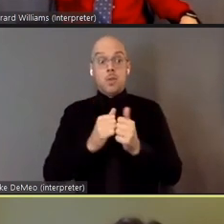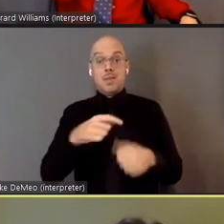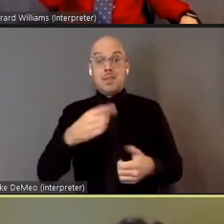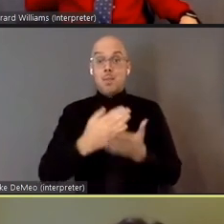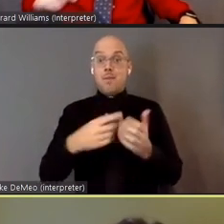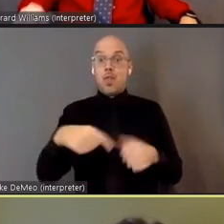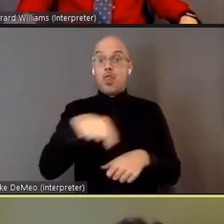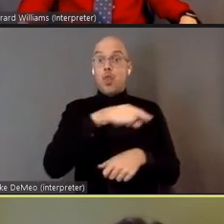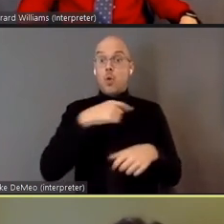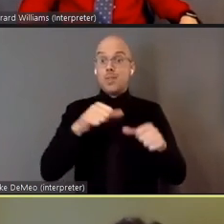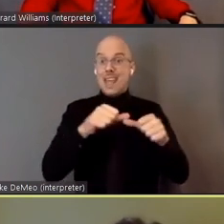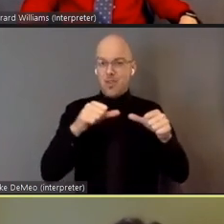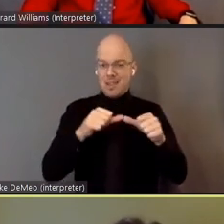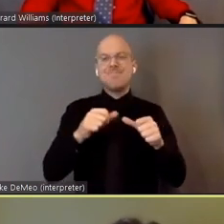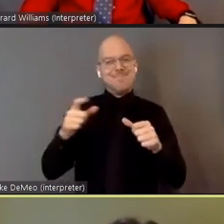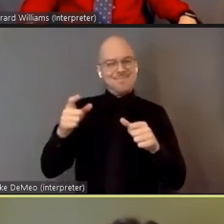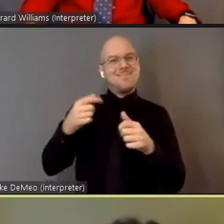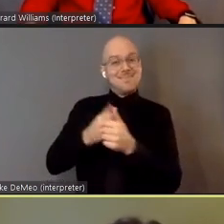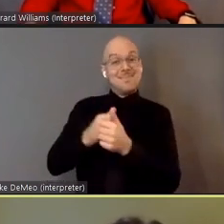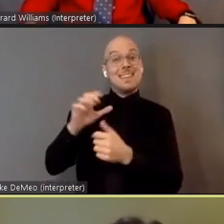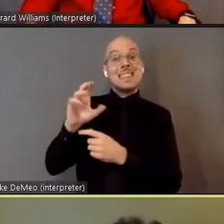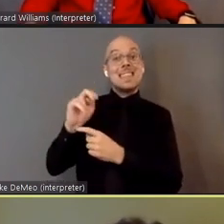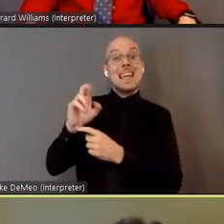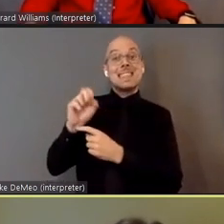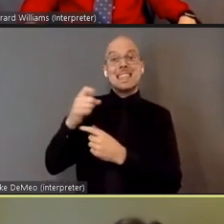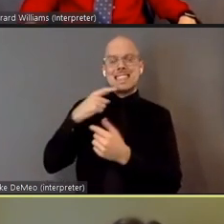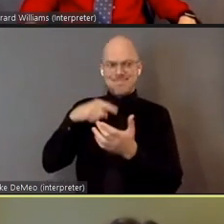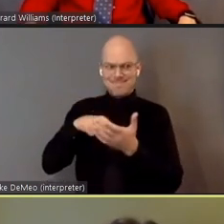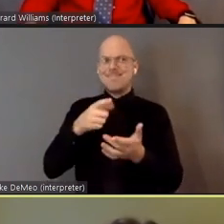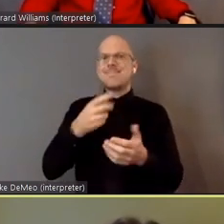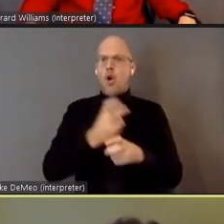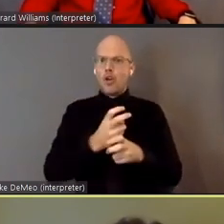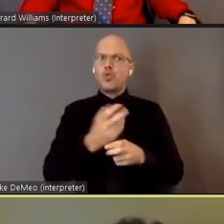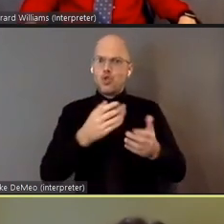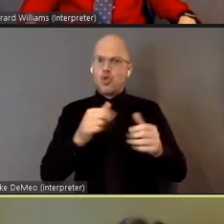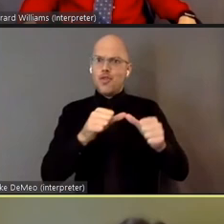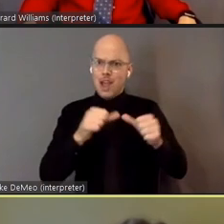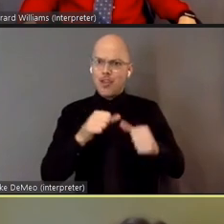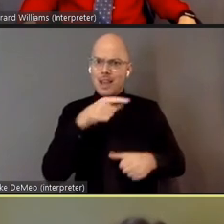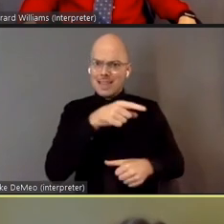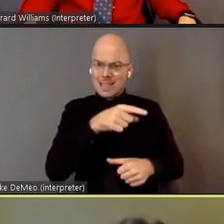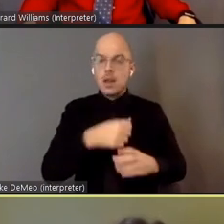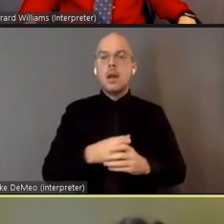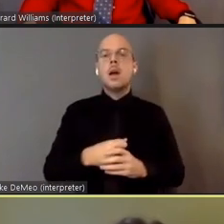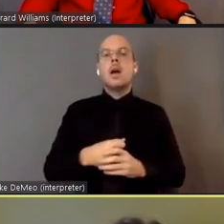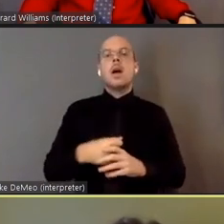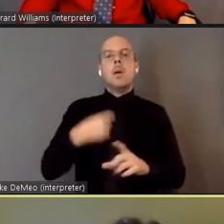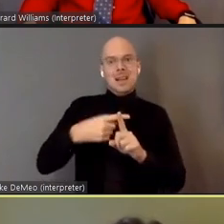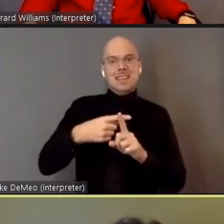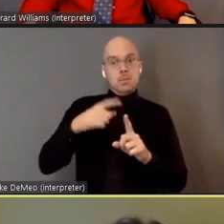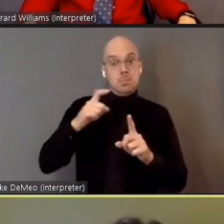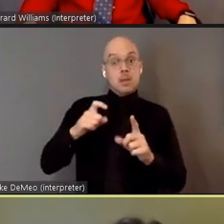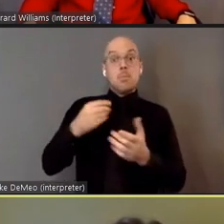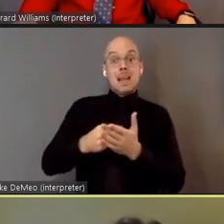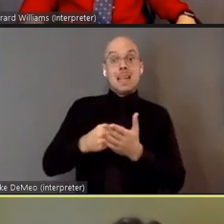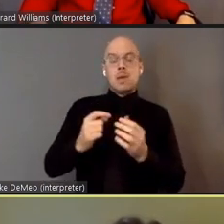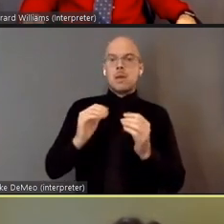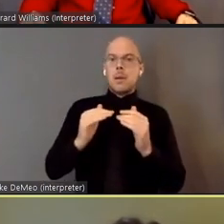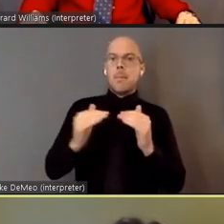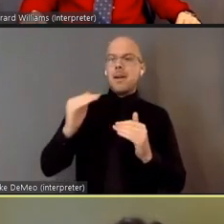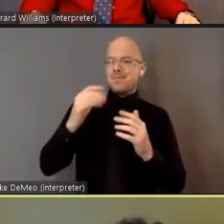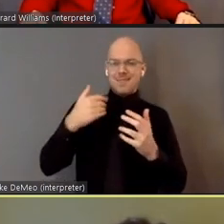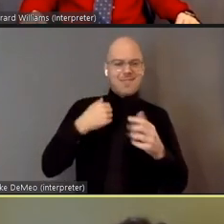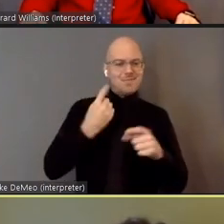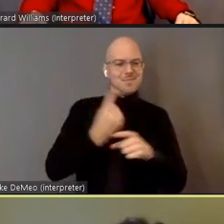blocks, and blocks that were above a specified benchmark average cost